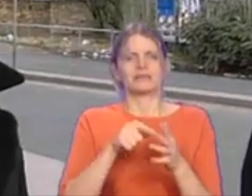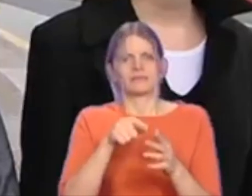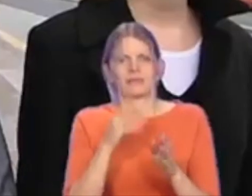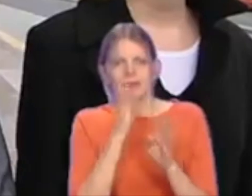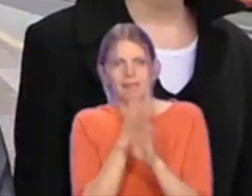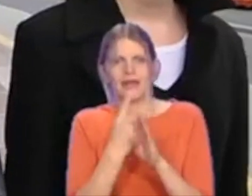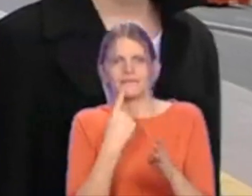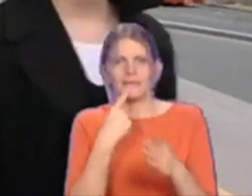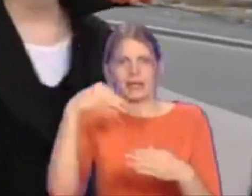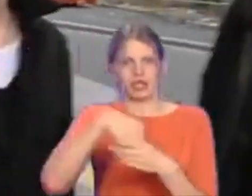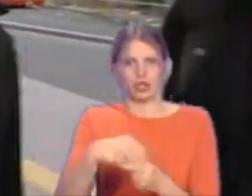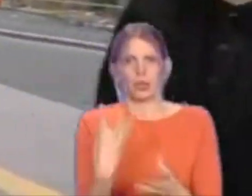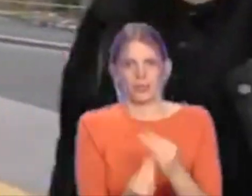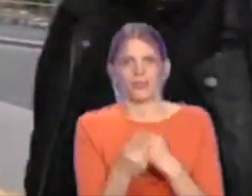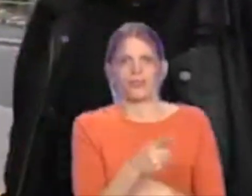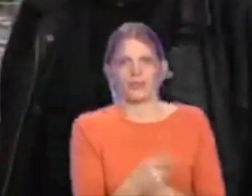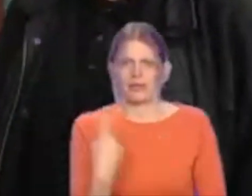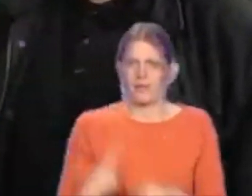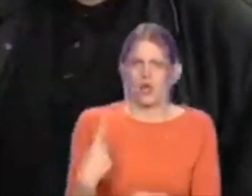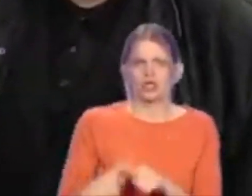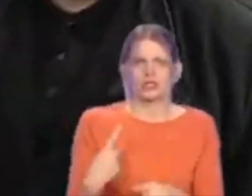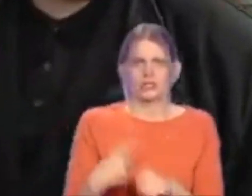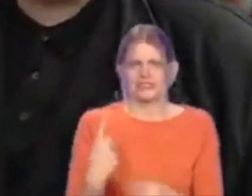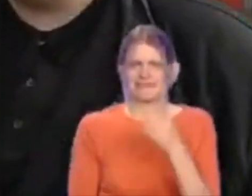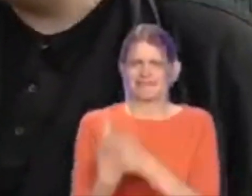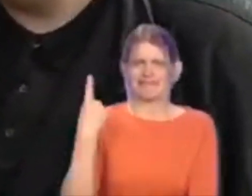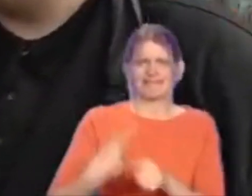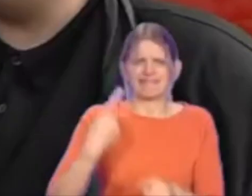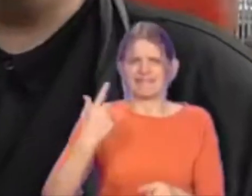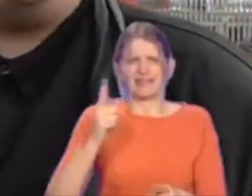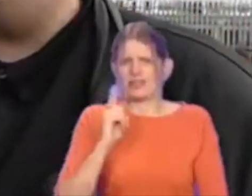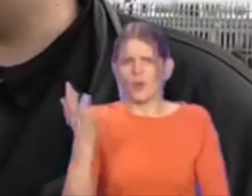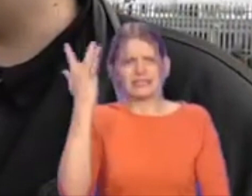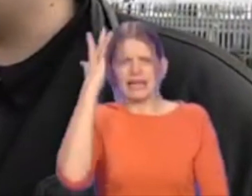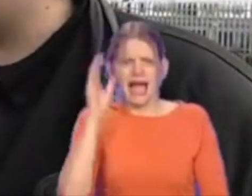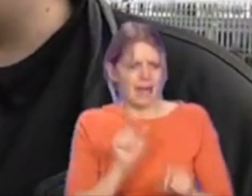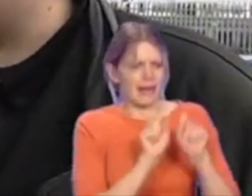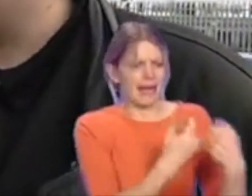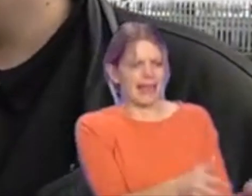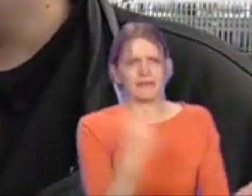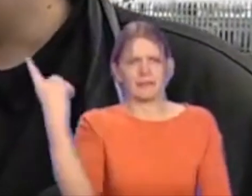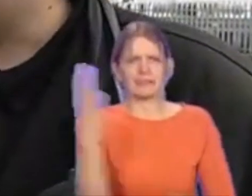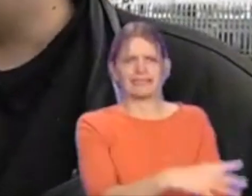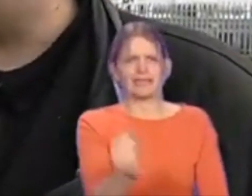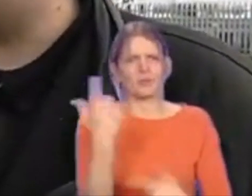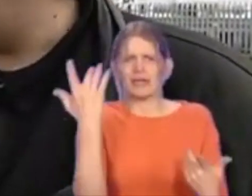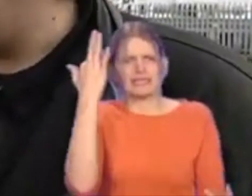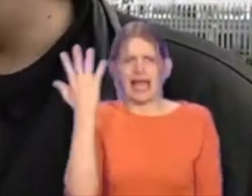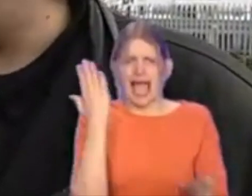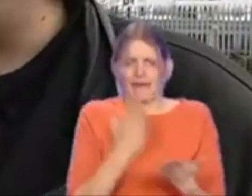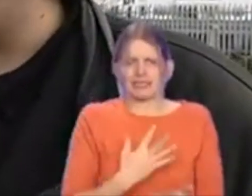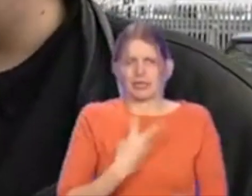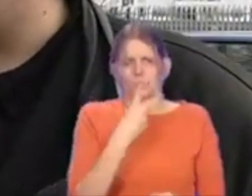urgent situation where you haven't got time to set up a dead letterbox. You would have some sort of contact between the officer and the agent at